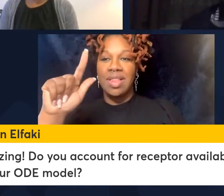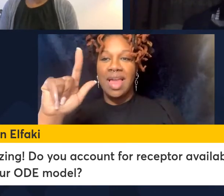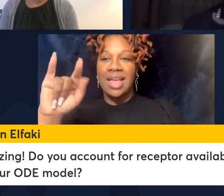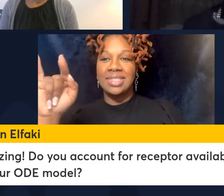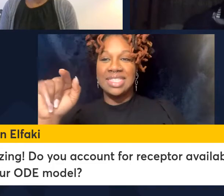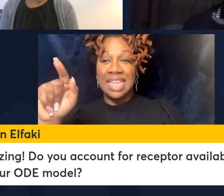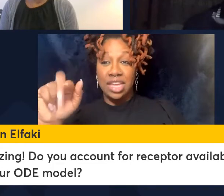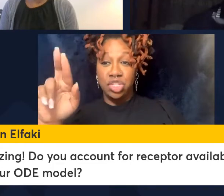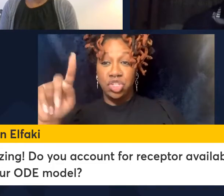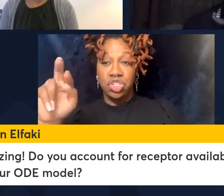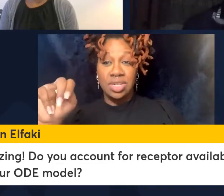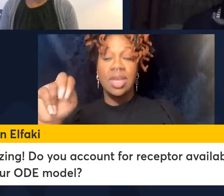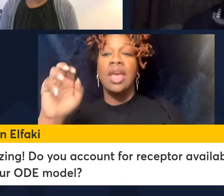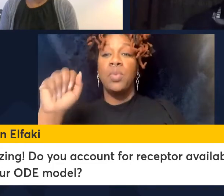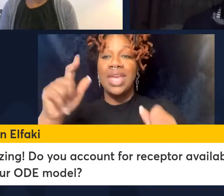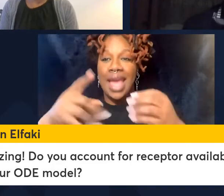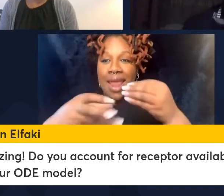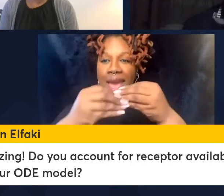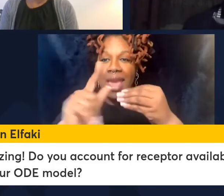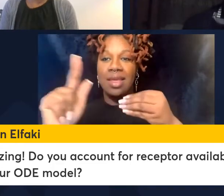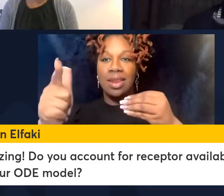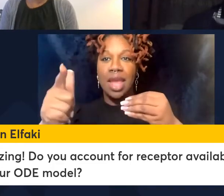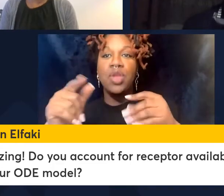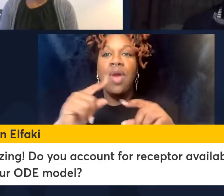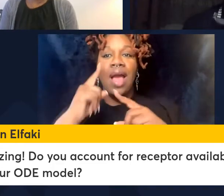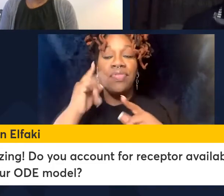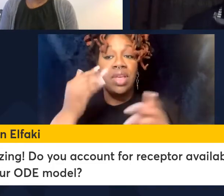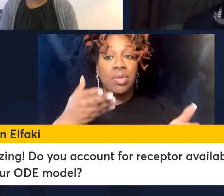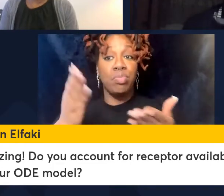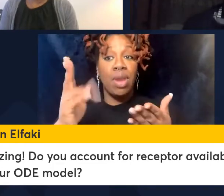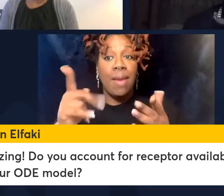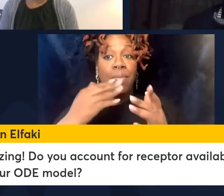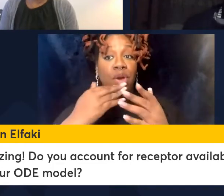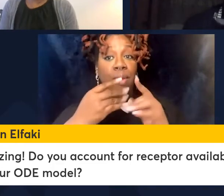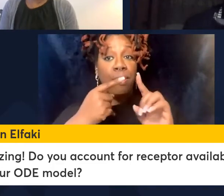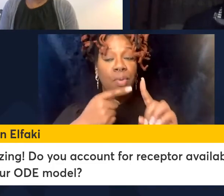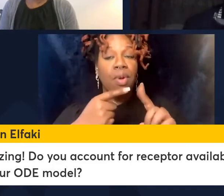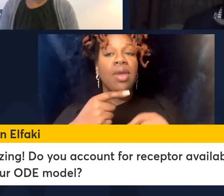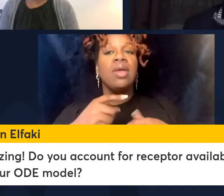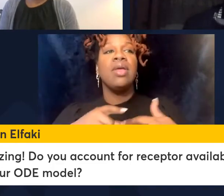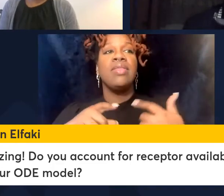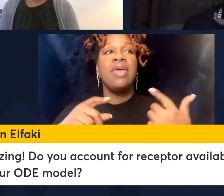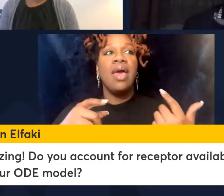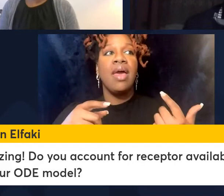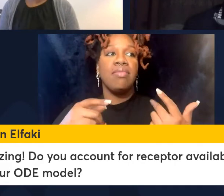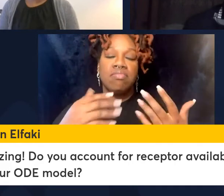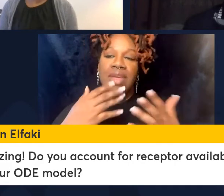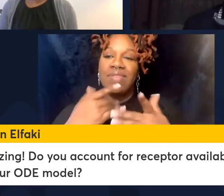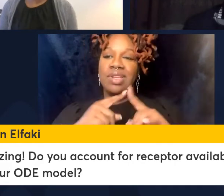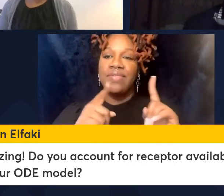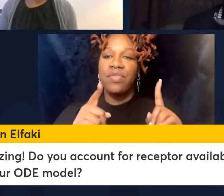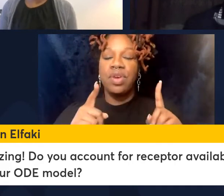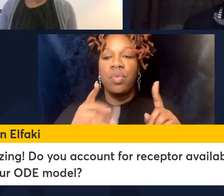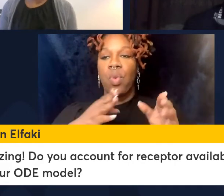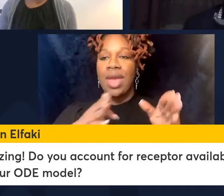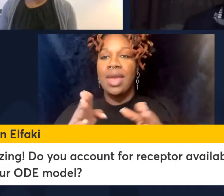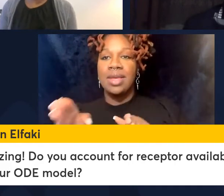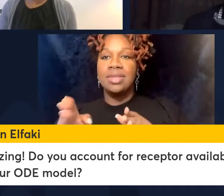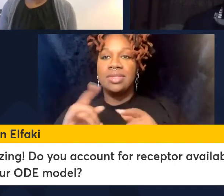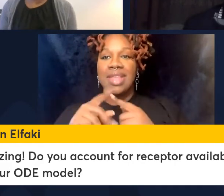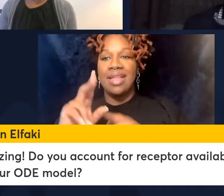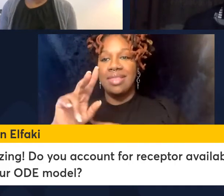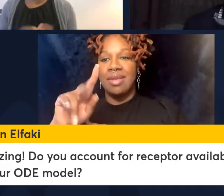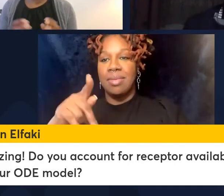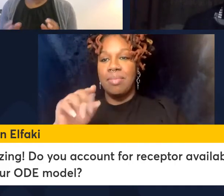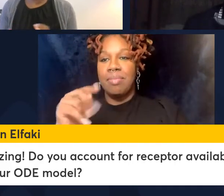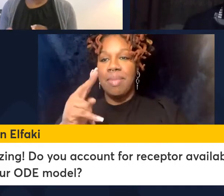And I think it brings up a good point that there are definitely just different ways that the pathway can be